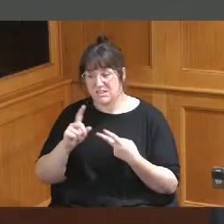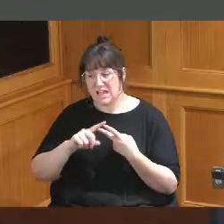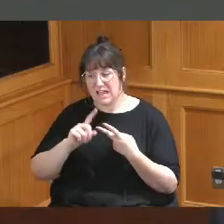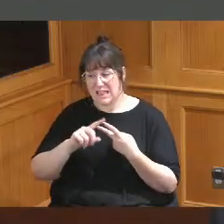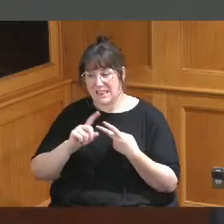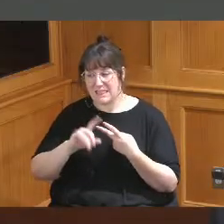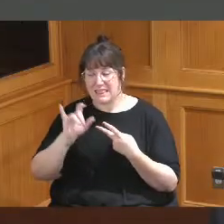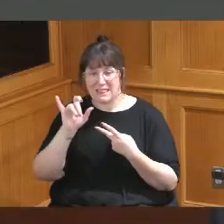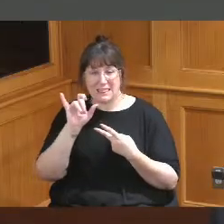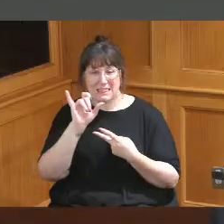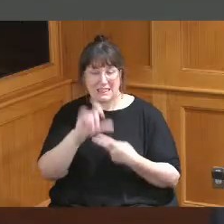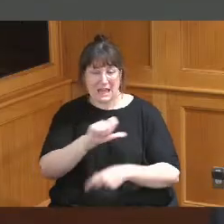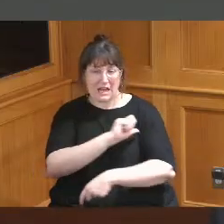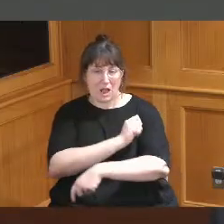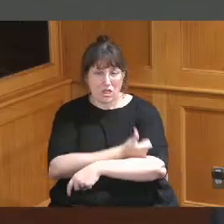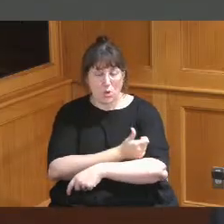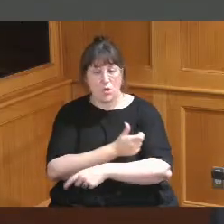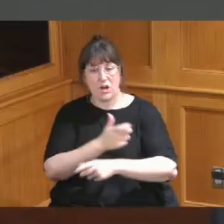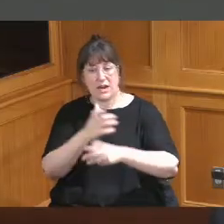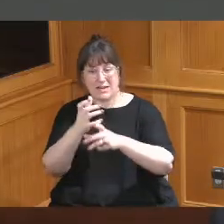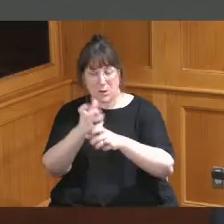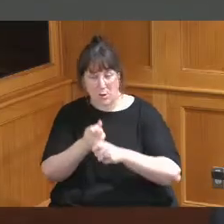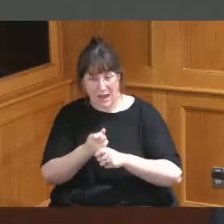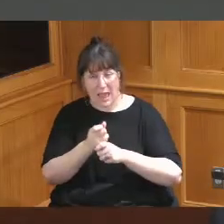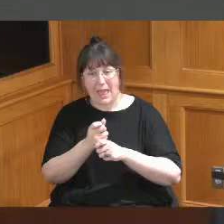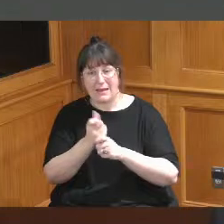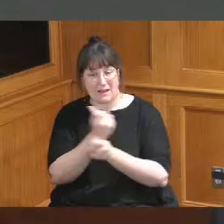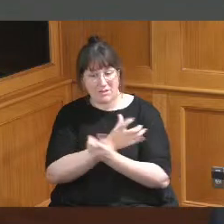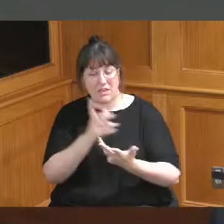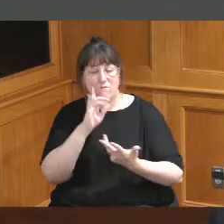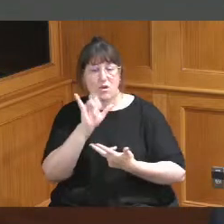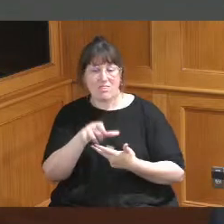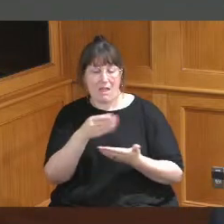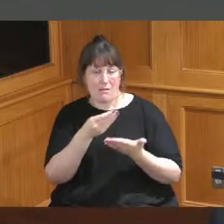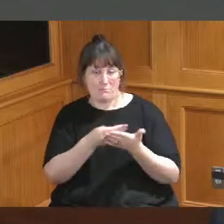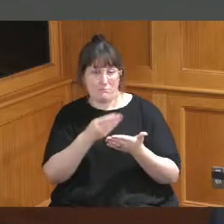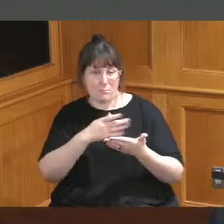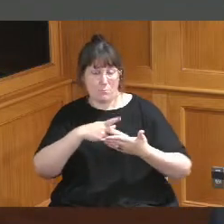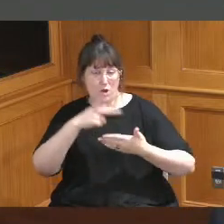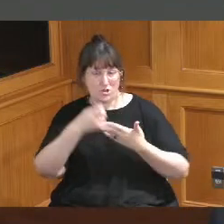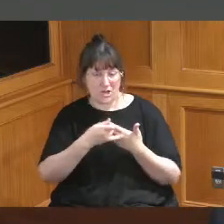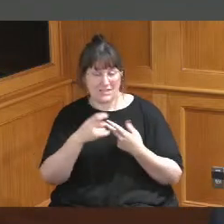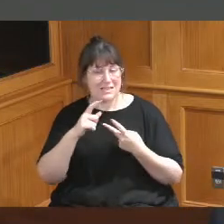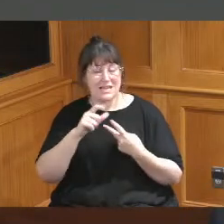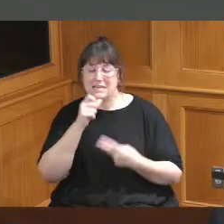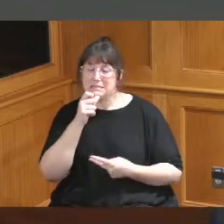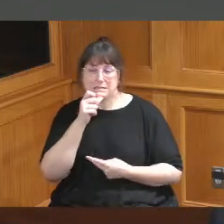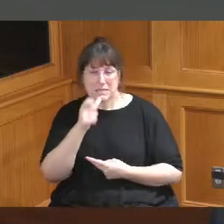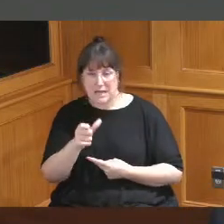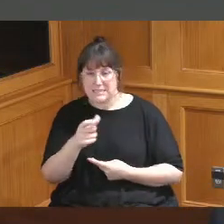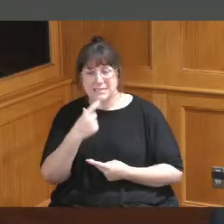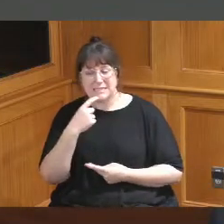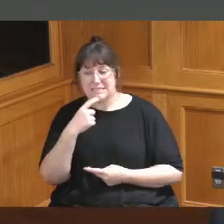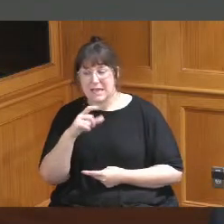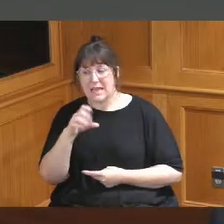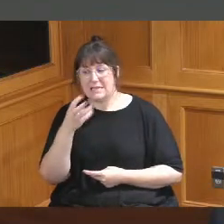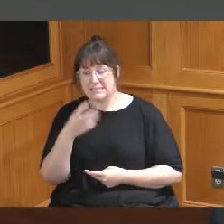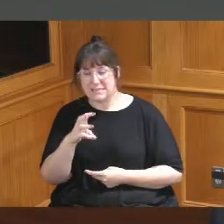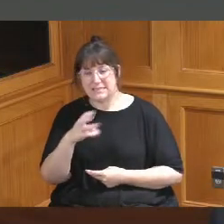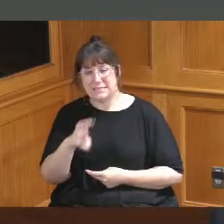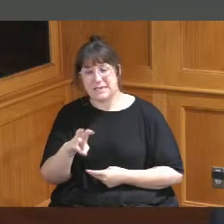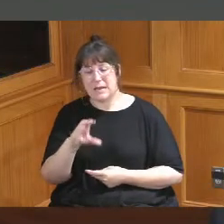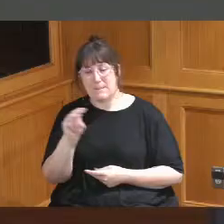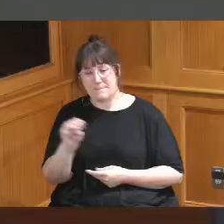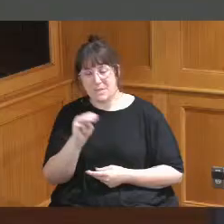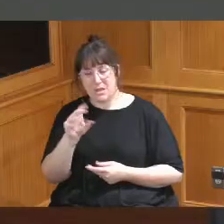the authority and the appropriation for that project. It doesn't put in $16 million of cash yet, but it at least